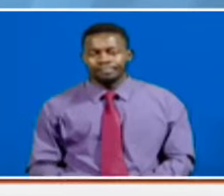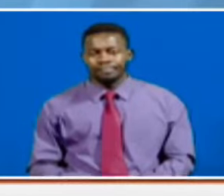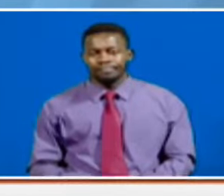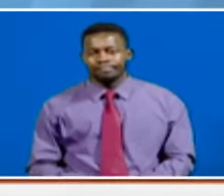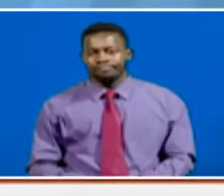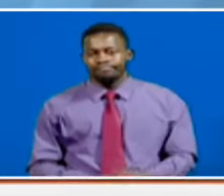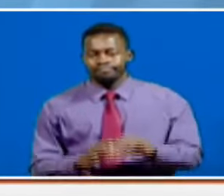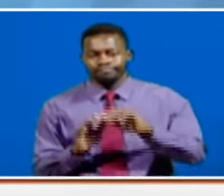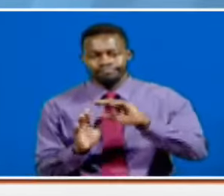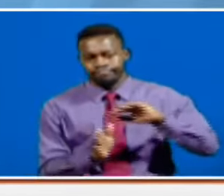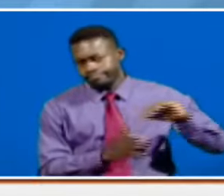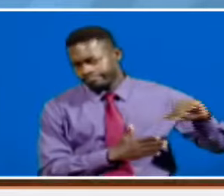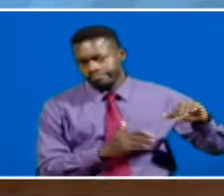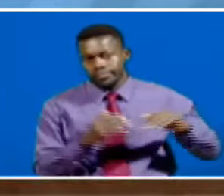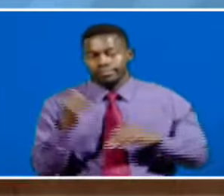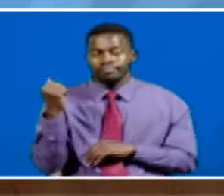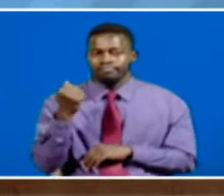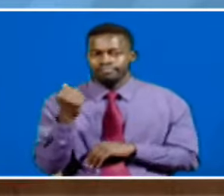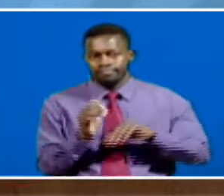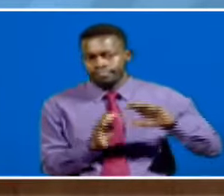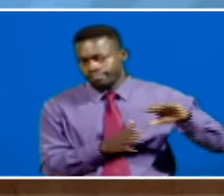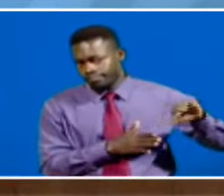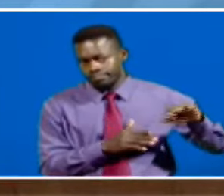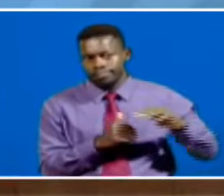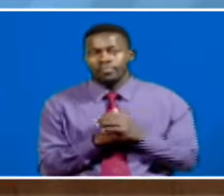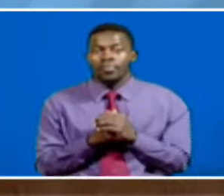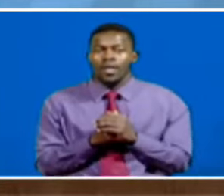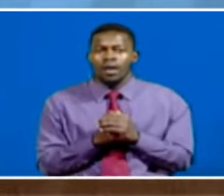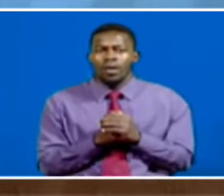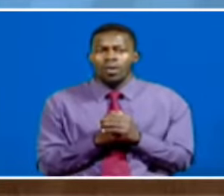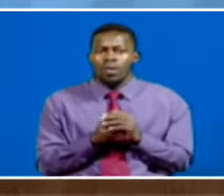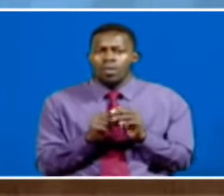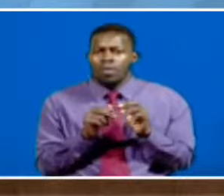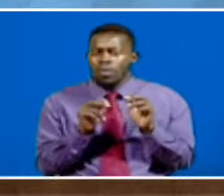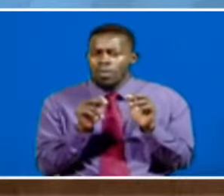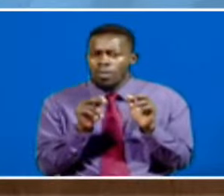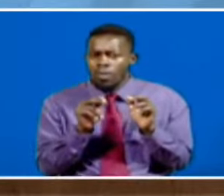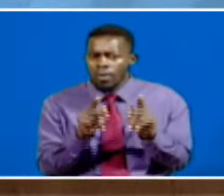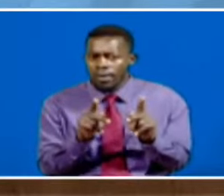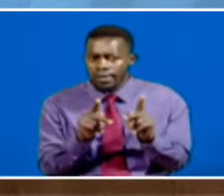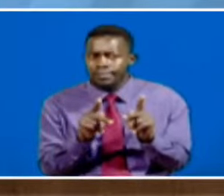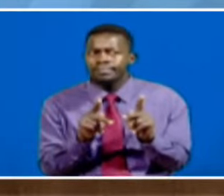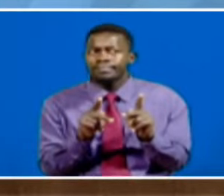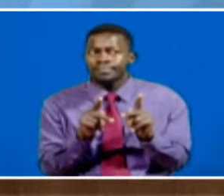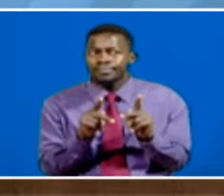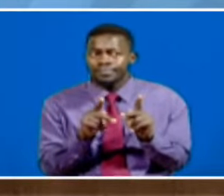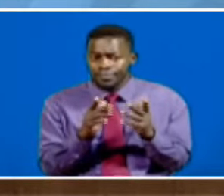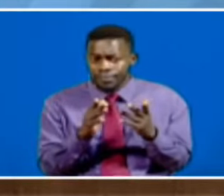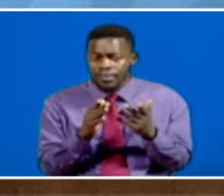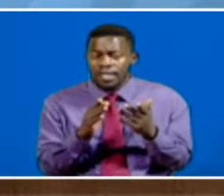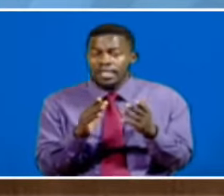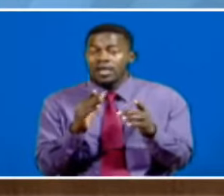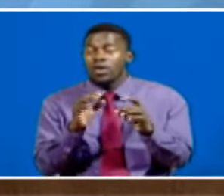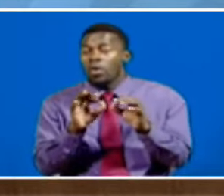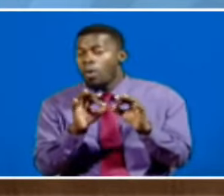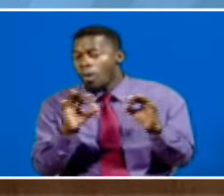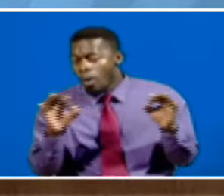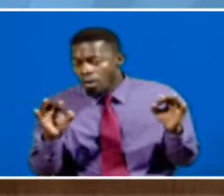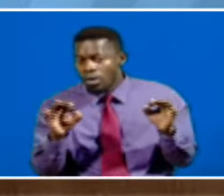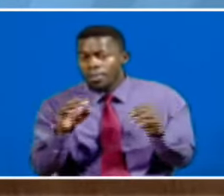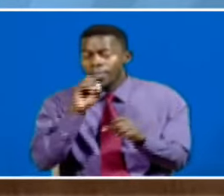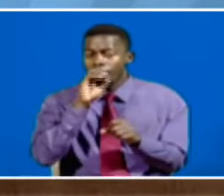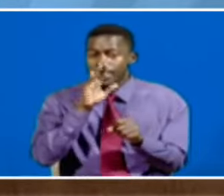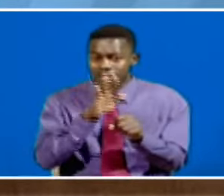away from politics. Now, lofty, unrealistic, grandiose, long on promises, and short